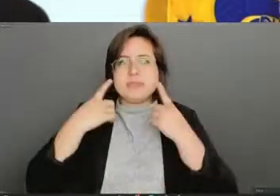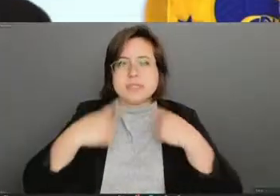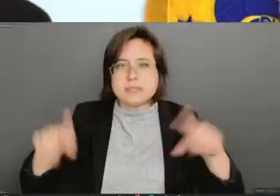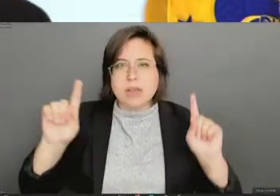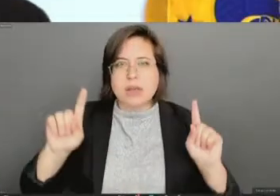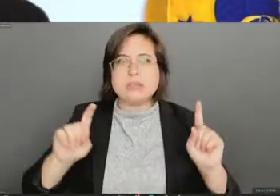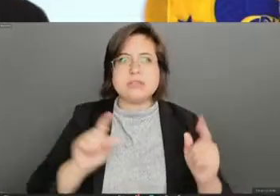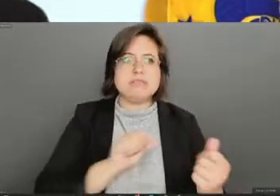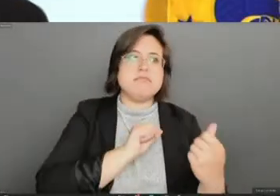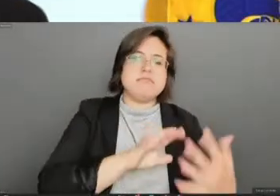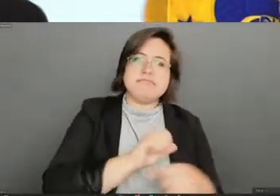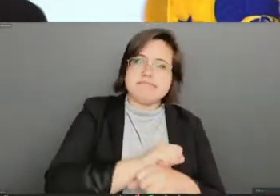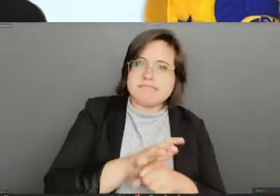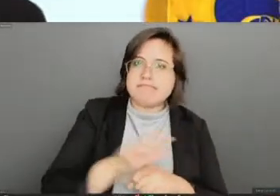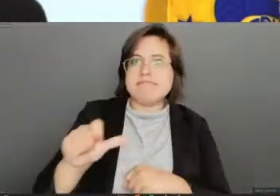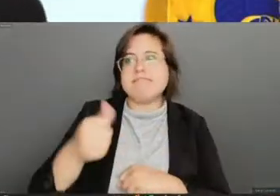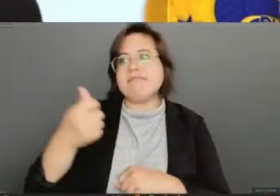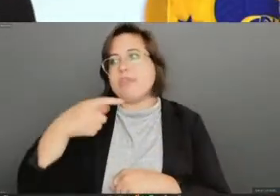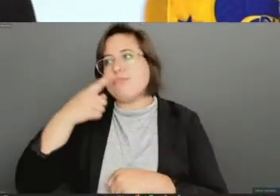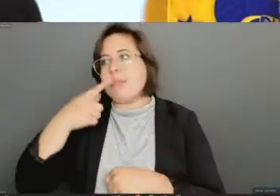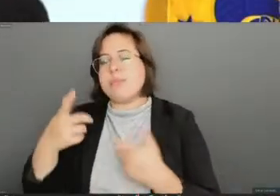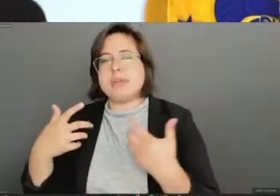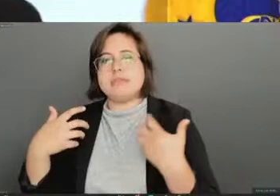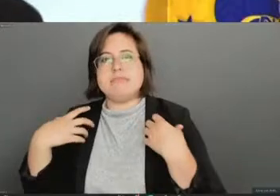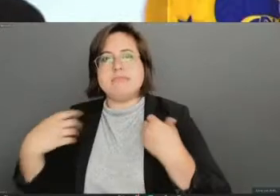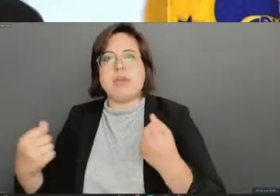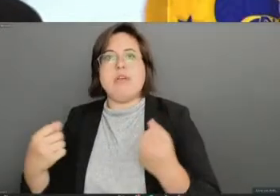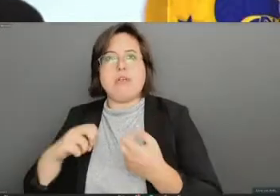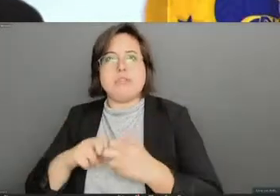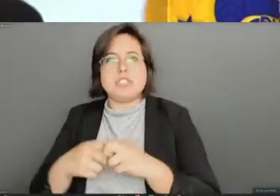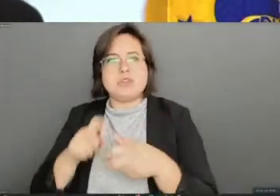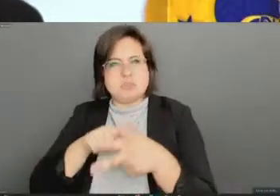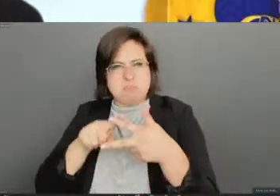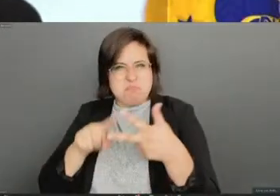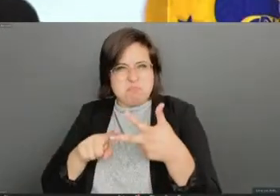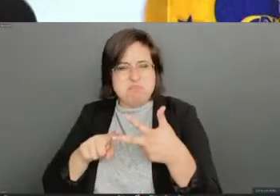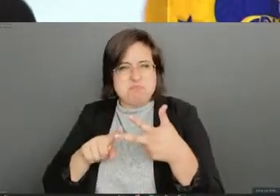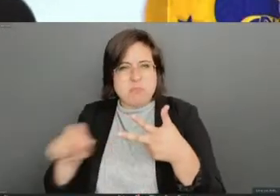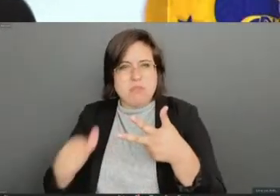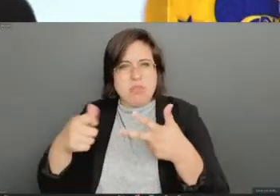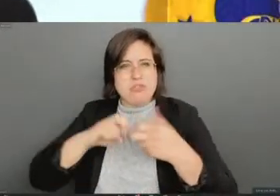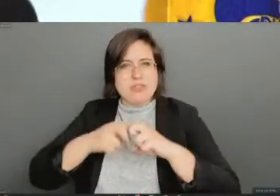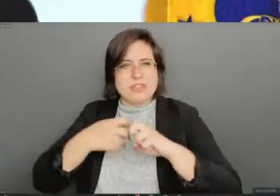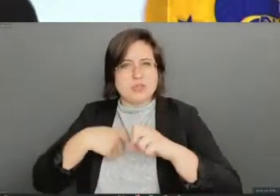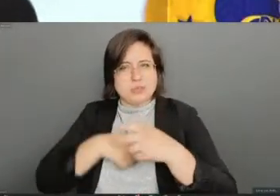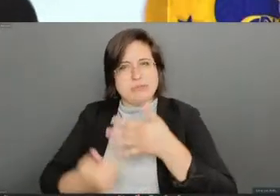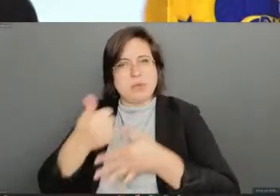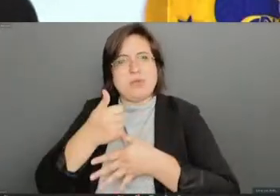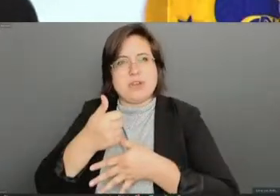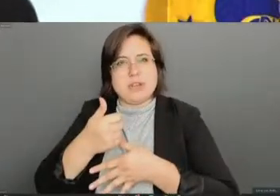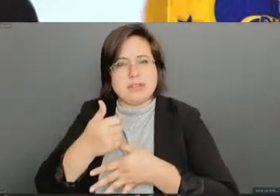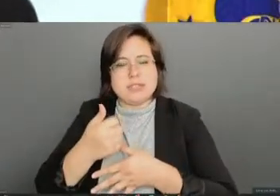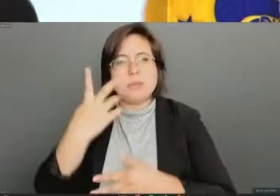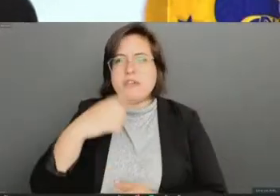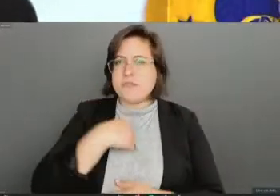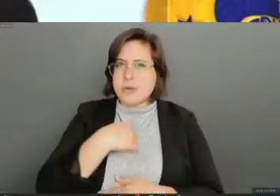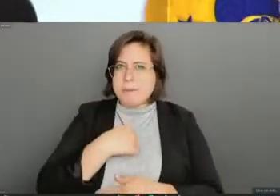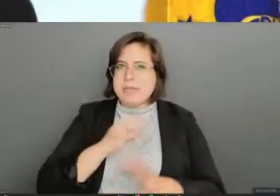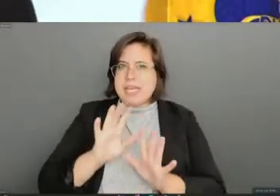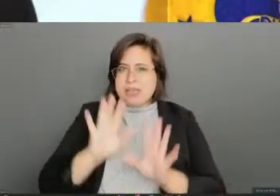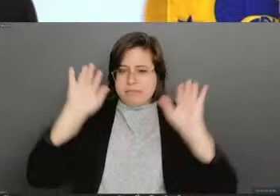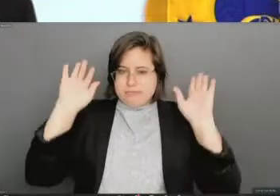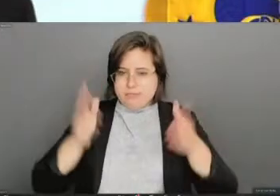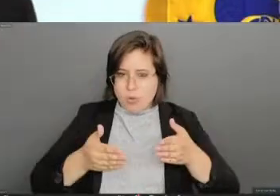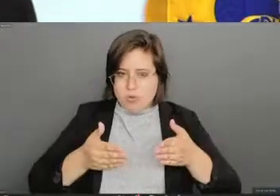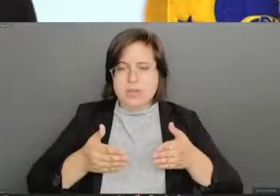other public health challenges that we're facing. So those are some of the issues that we hope to focus on. But to me, at the heart of all of this is a